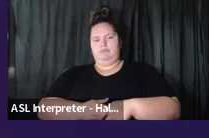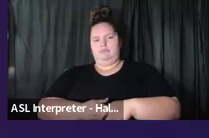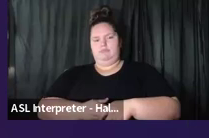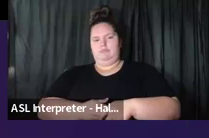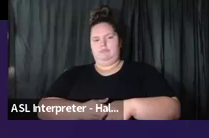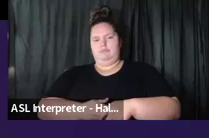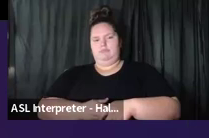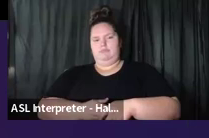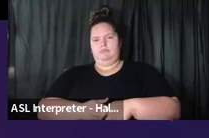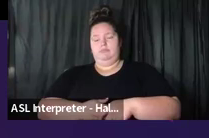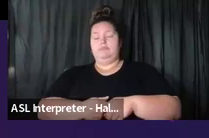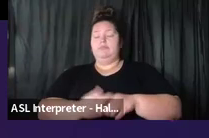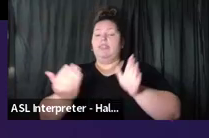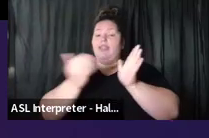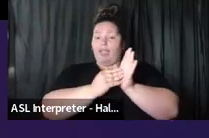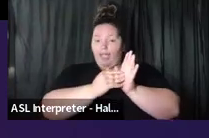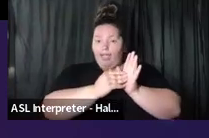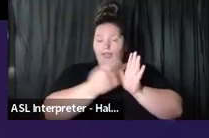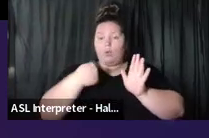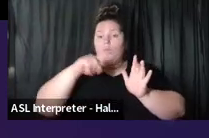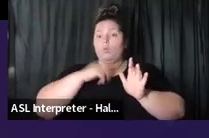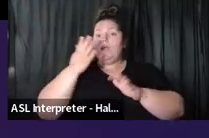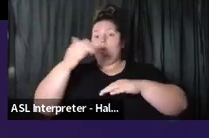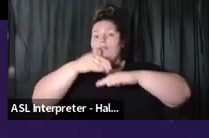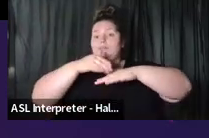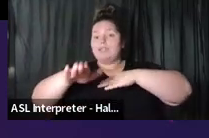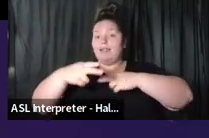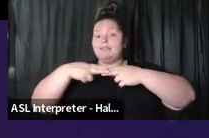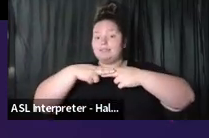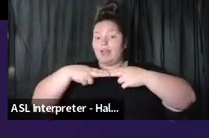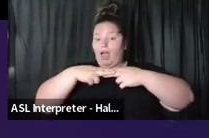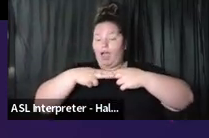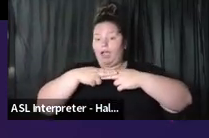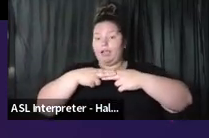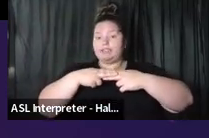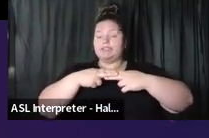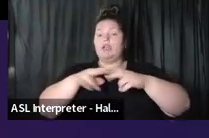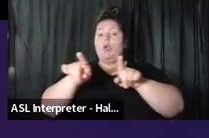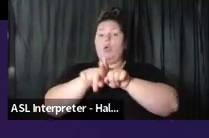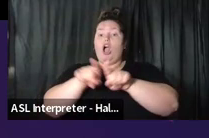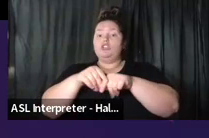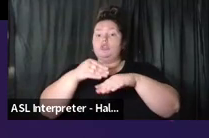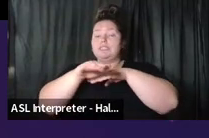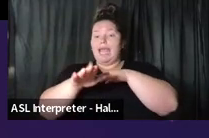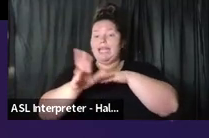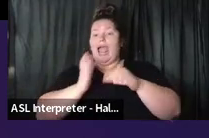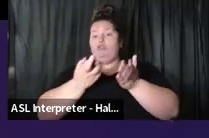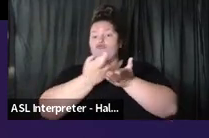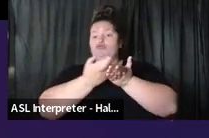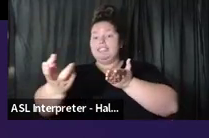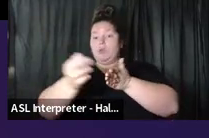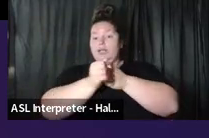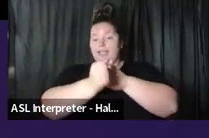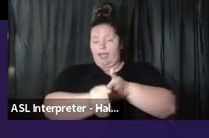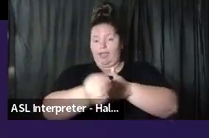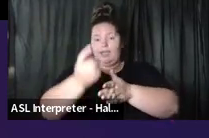All right. So again, we will be sending out these slides to everyone, and we will also be sending a resource guide with links to